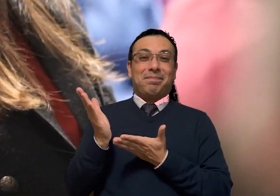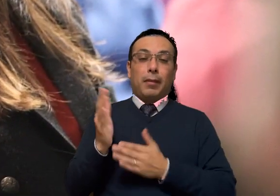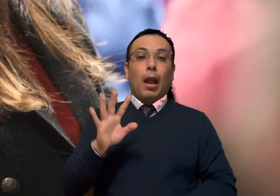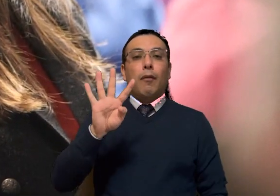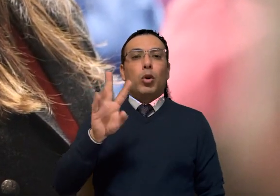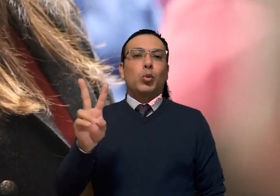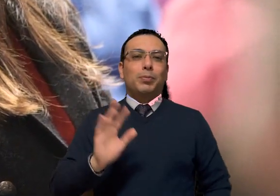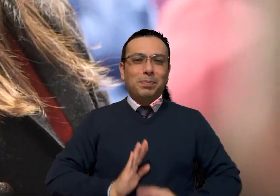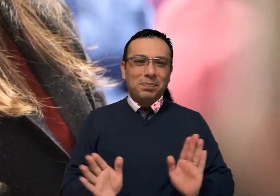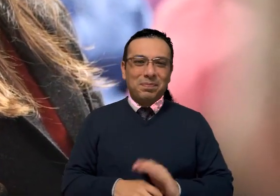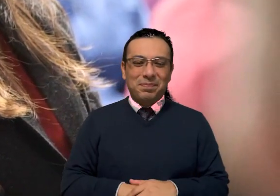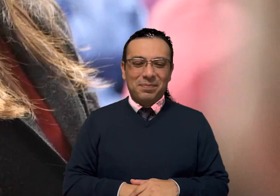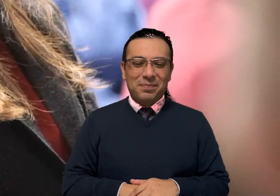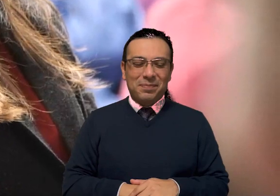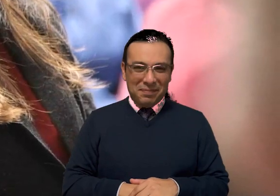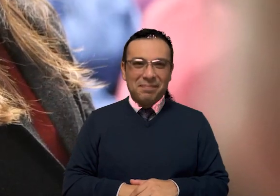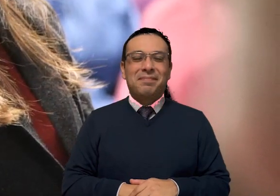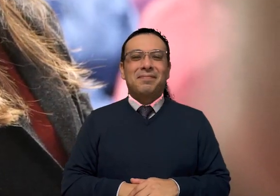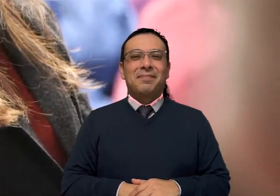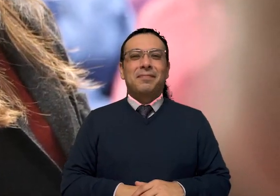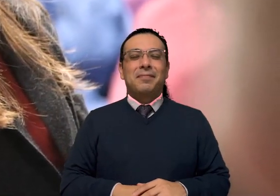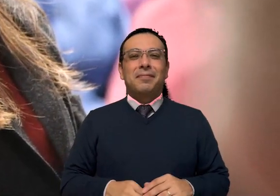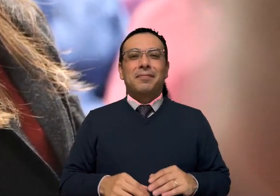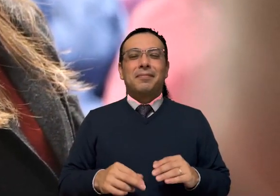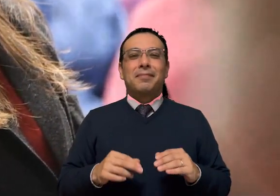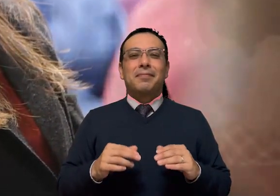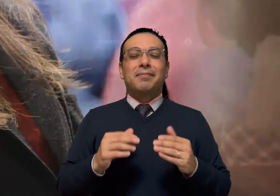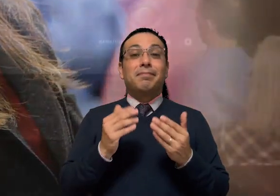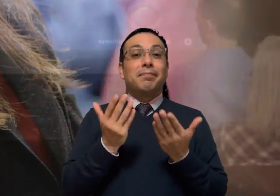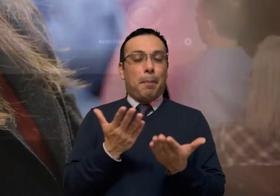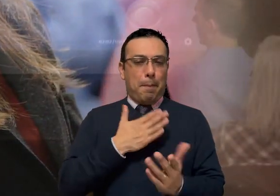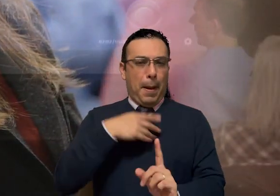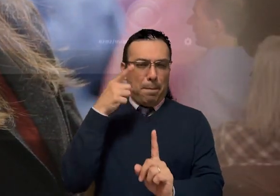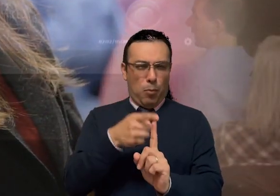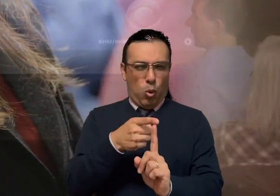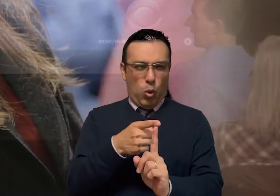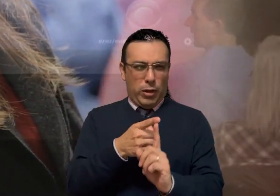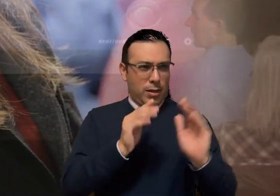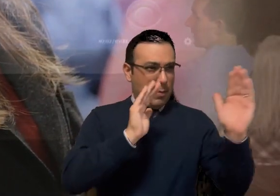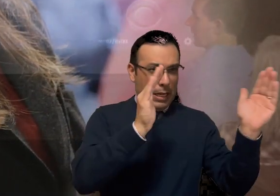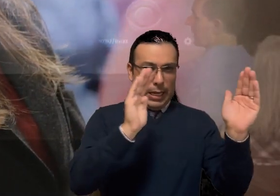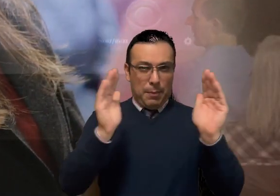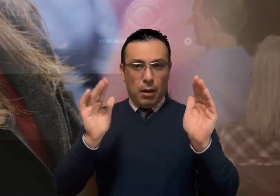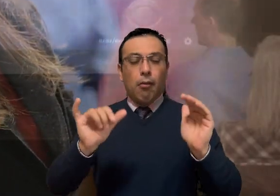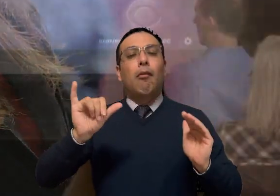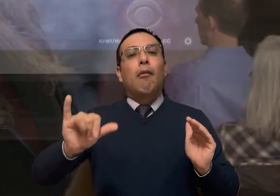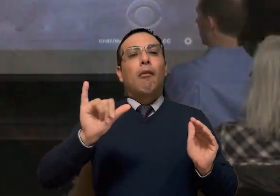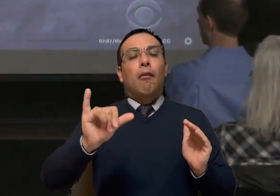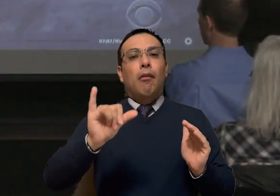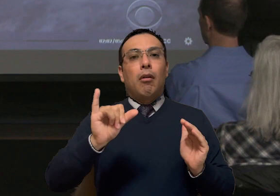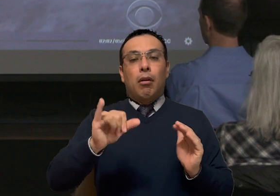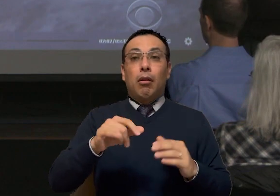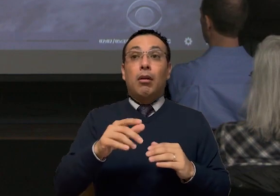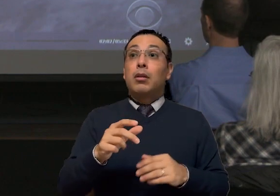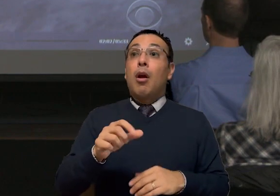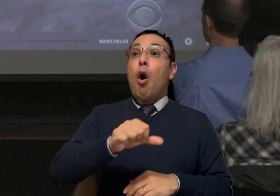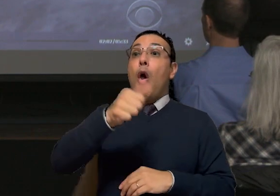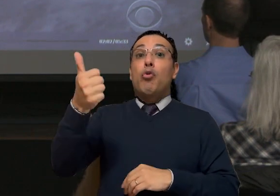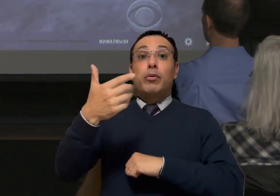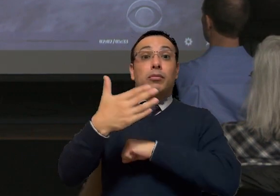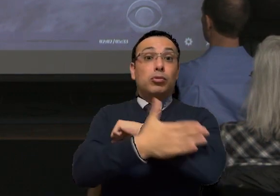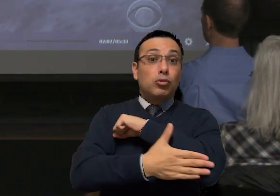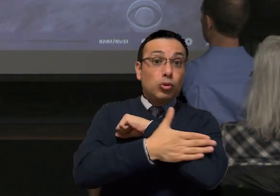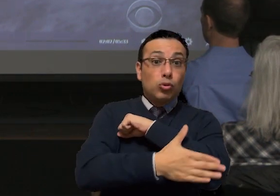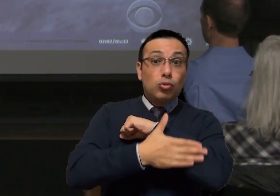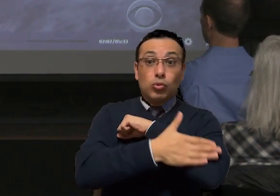the rear, 42 megawatts. So the point in telling you this is to illustrate that other